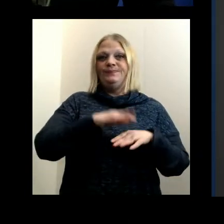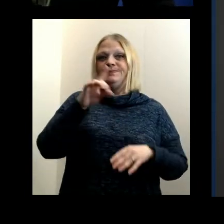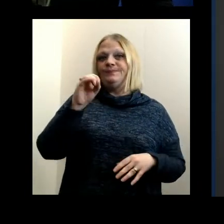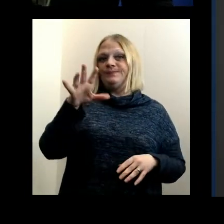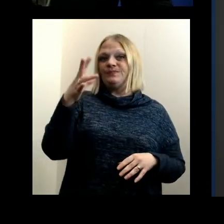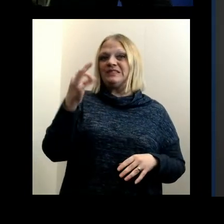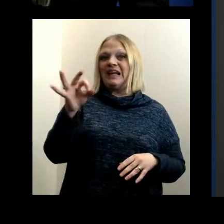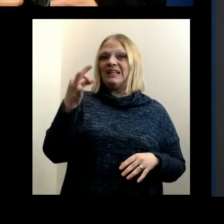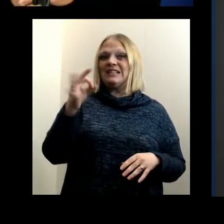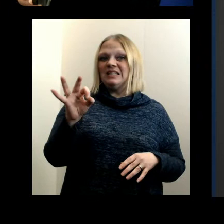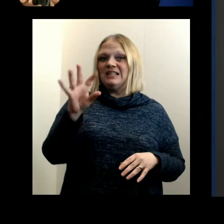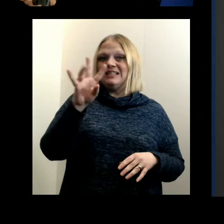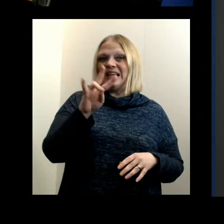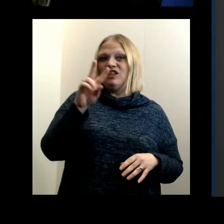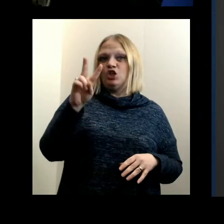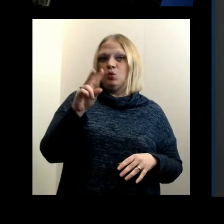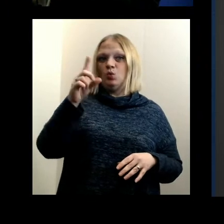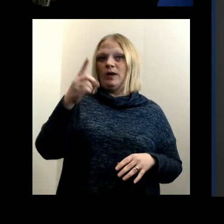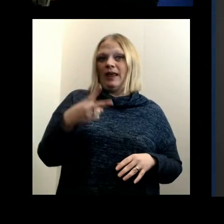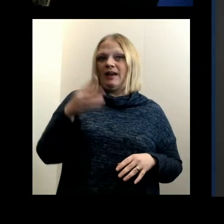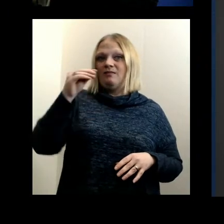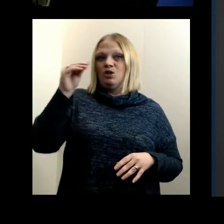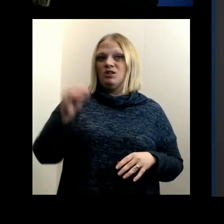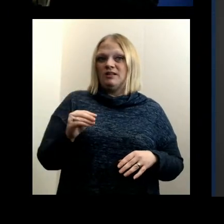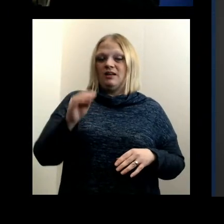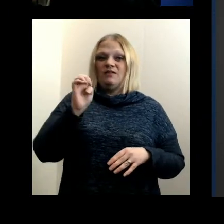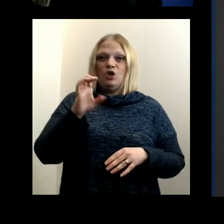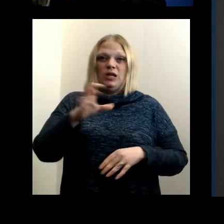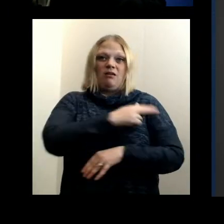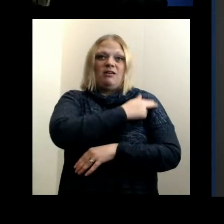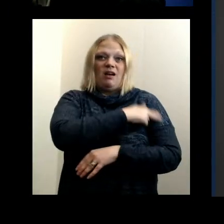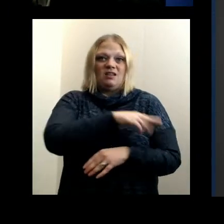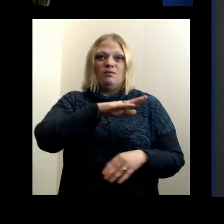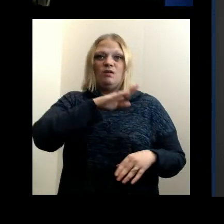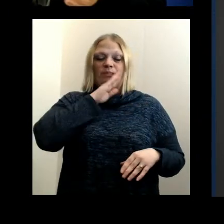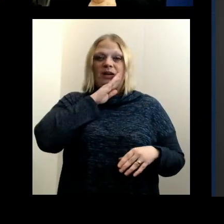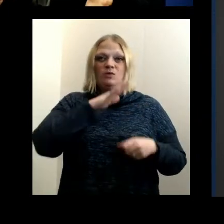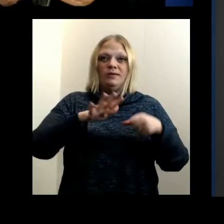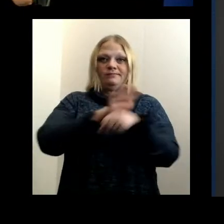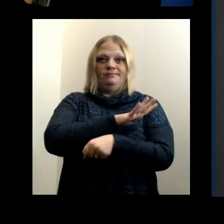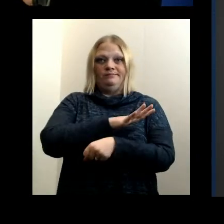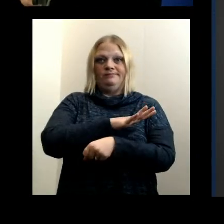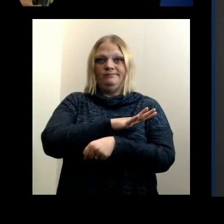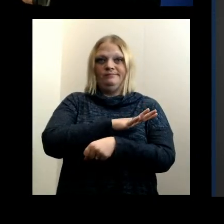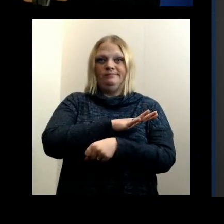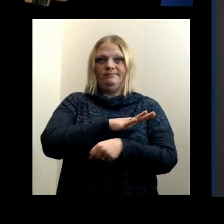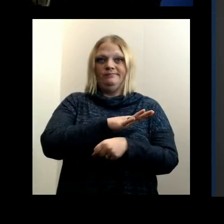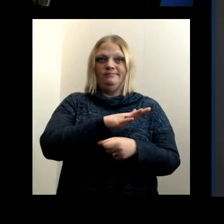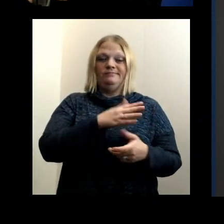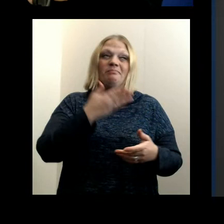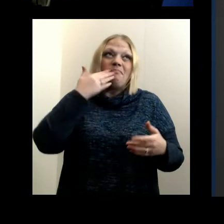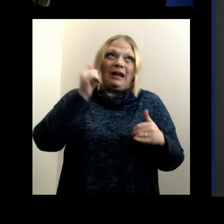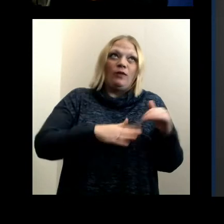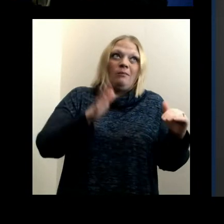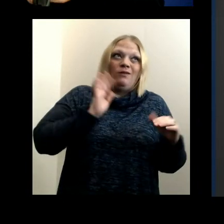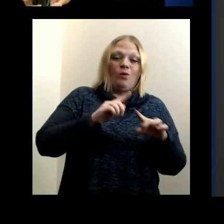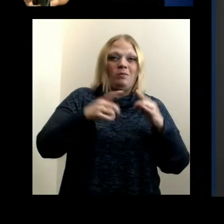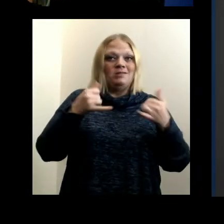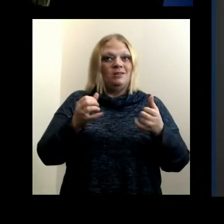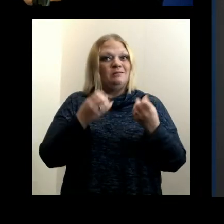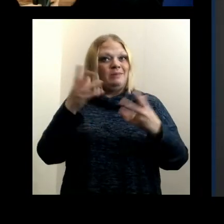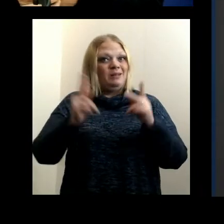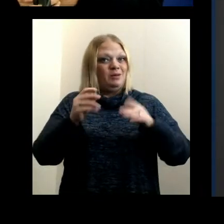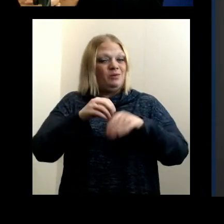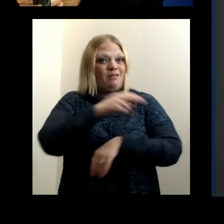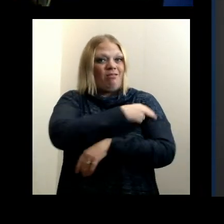19th, 72.5% of all Erie County hospital beds were occupied. It's a better number than it had been. Still a lot of people are in the hospital.